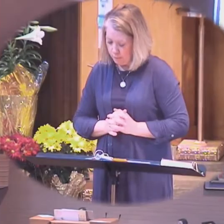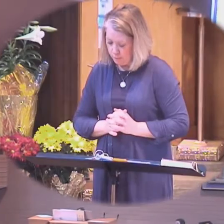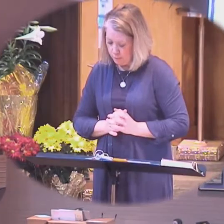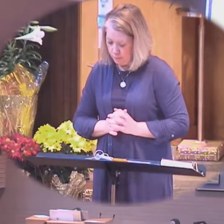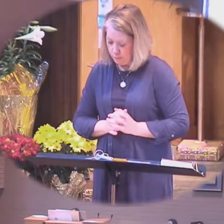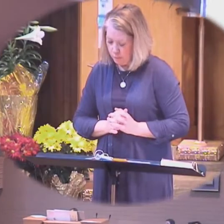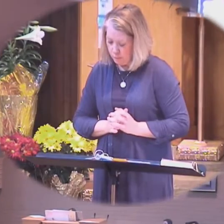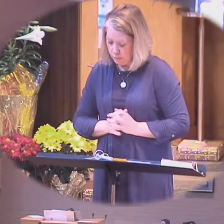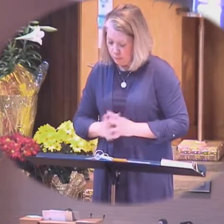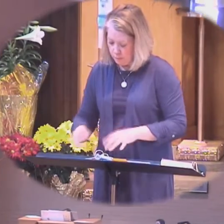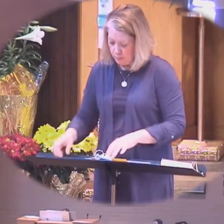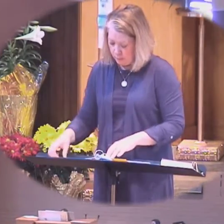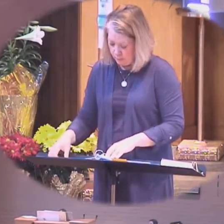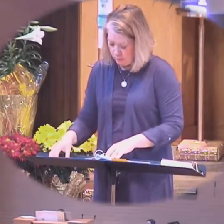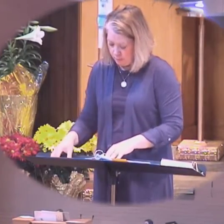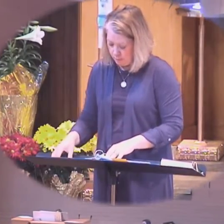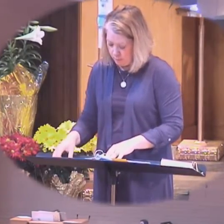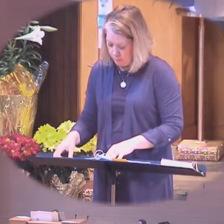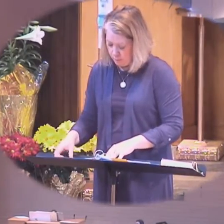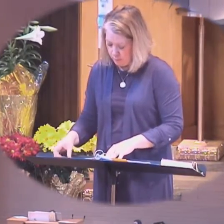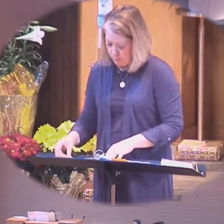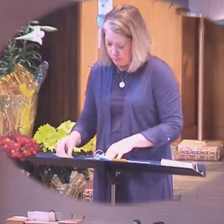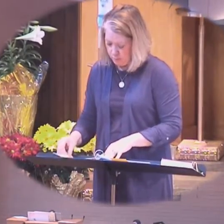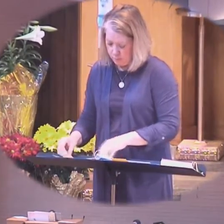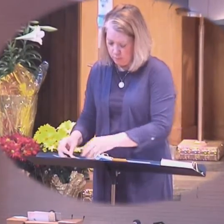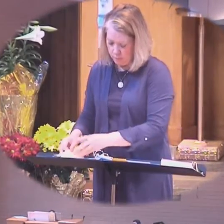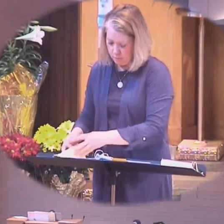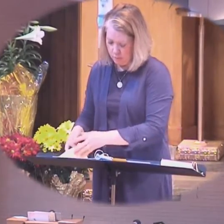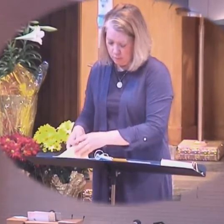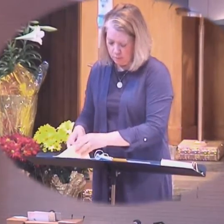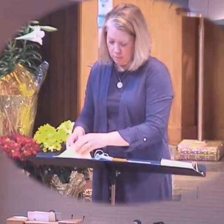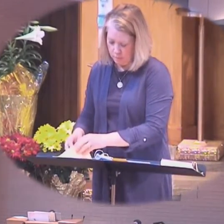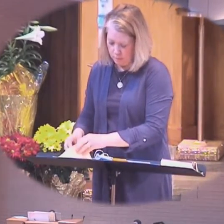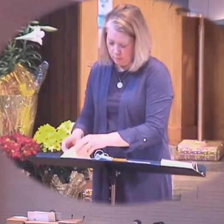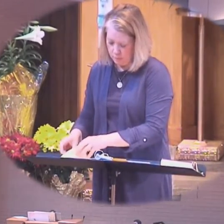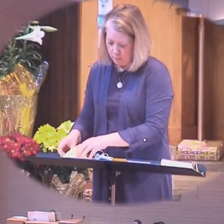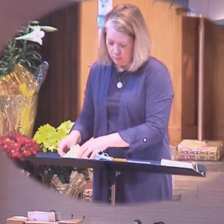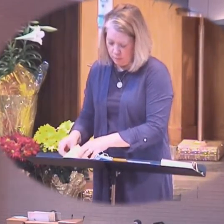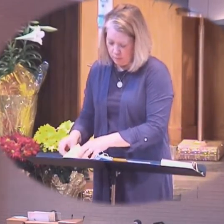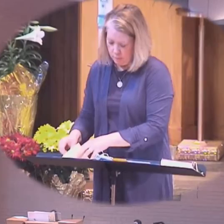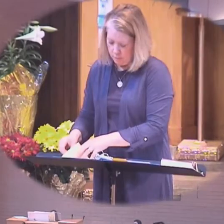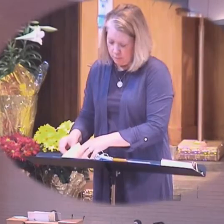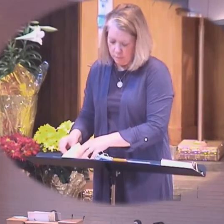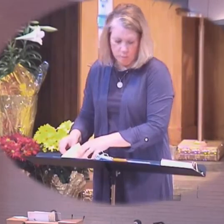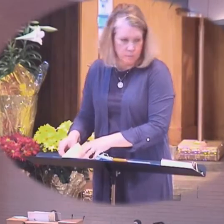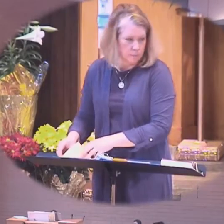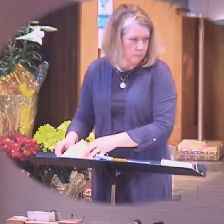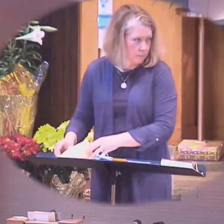Thank you.